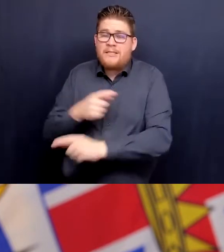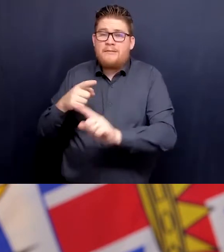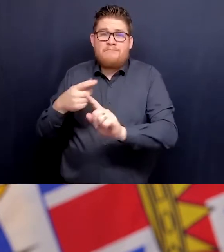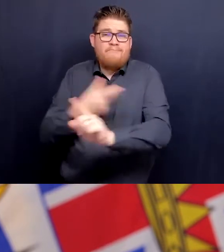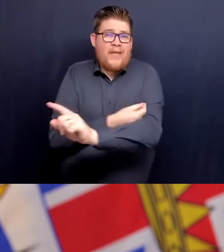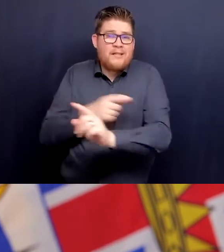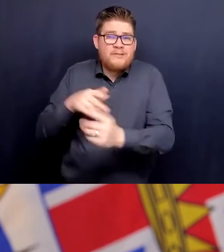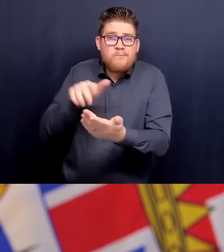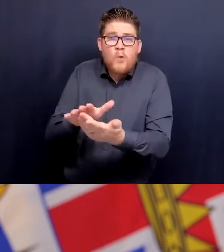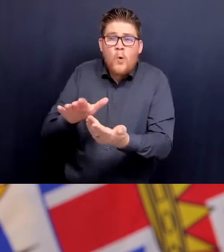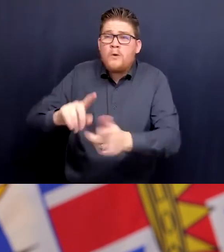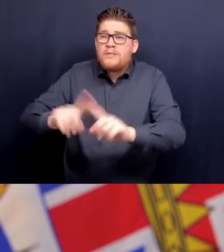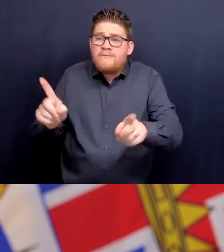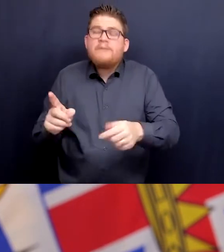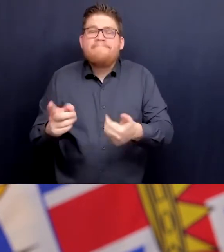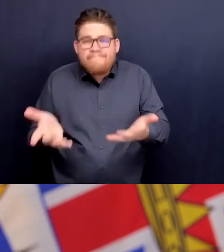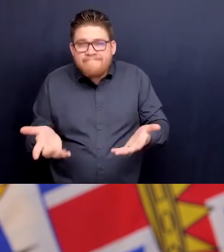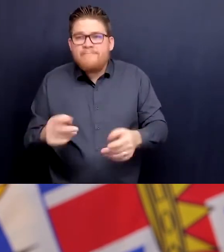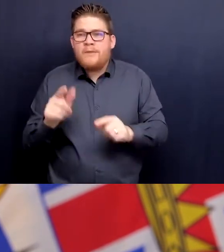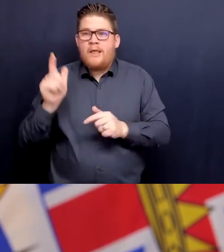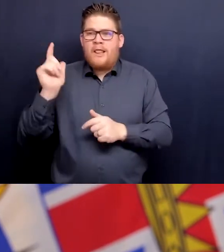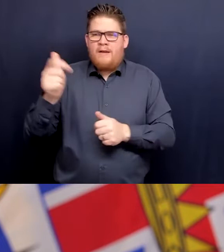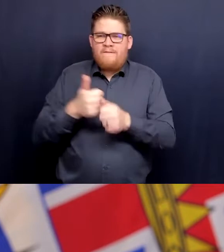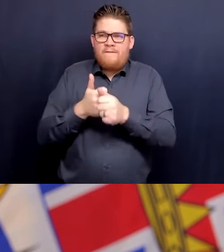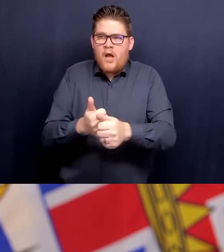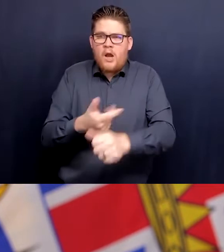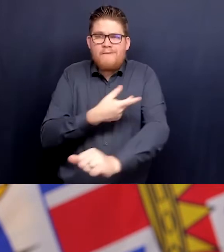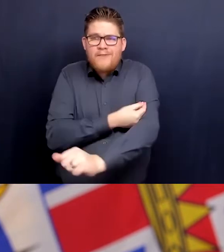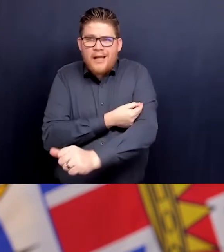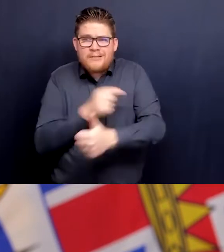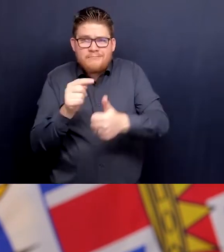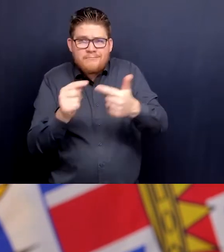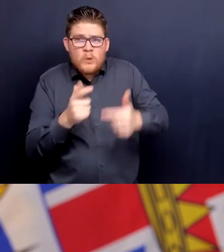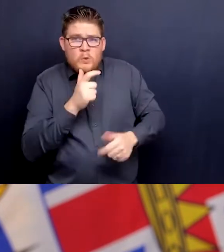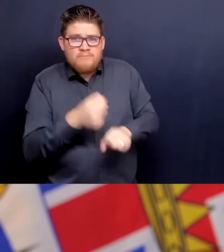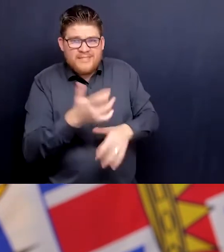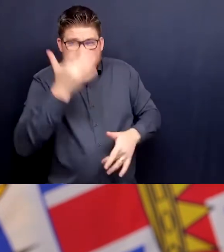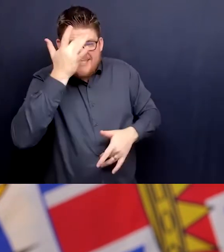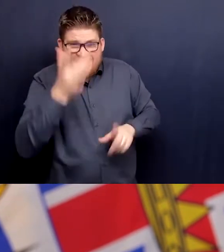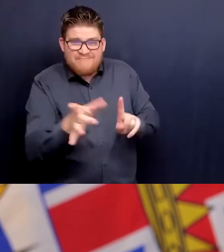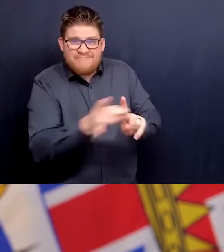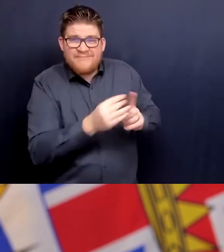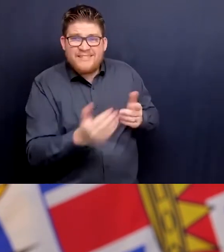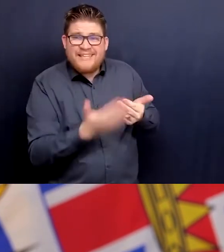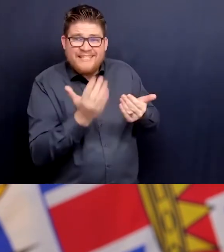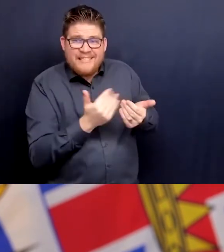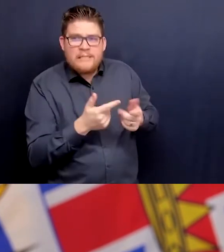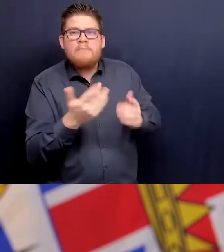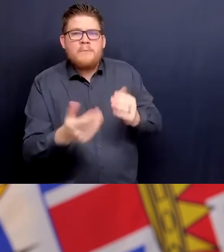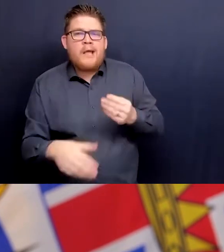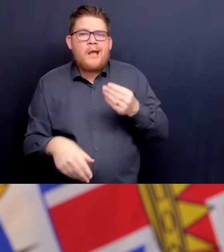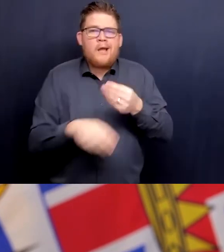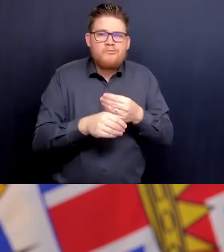vaccine program depending on who's getting infected. So it may be an additional dose for our elders, seniors, people